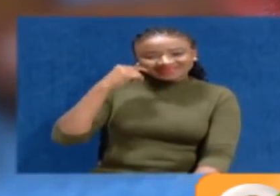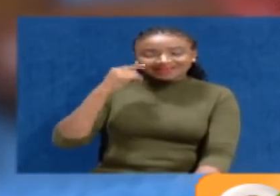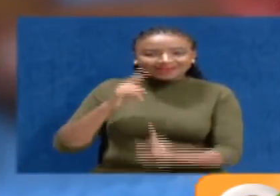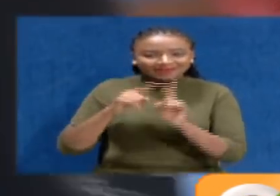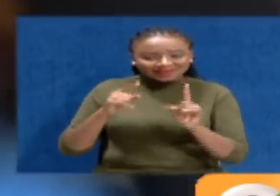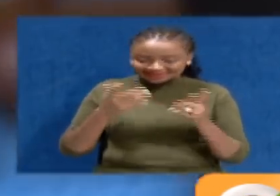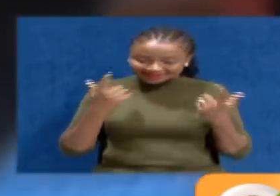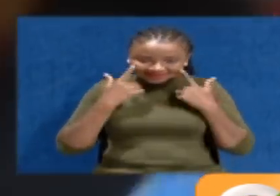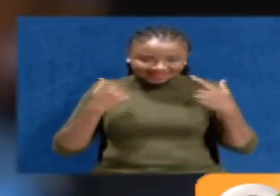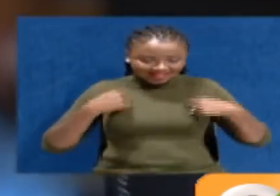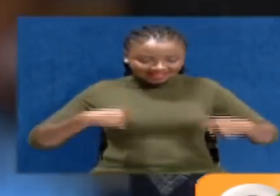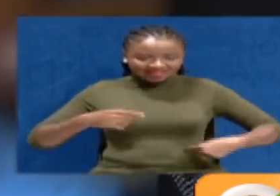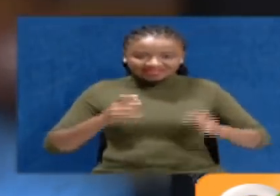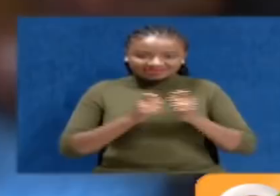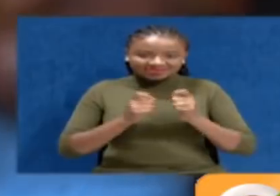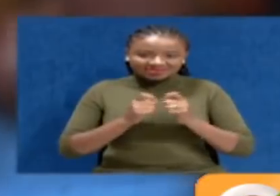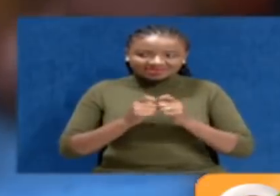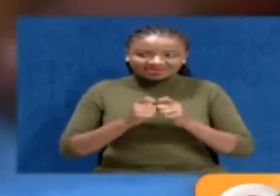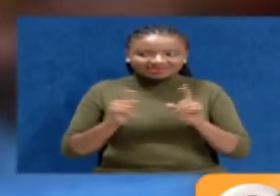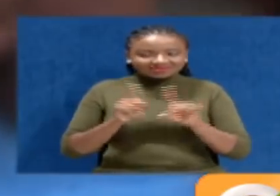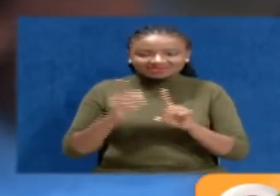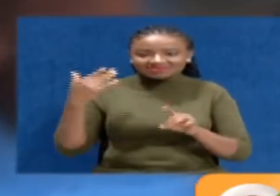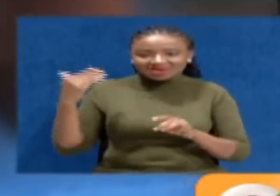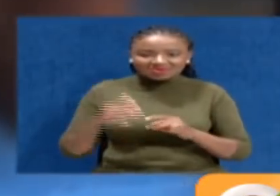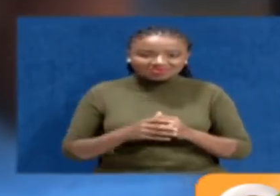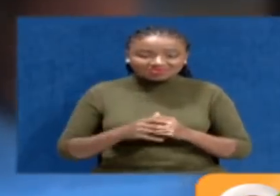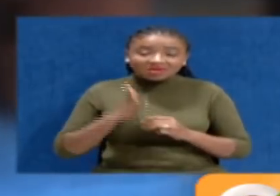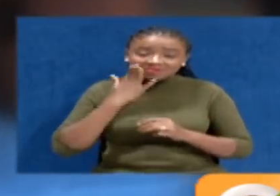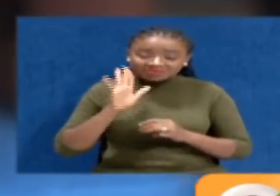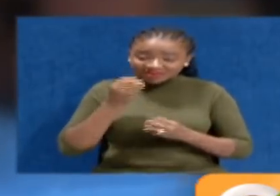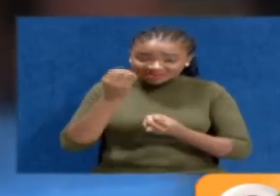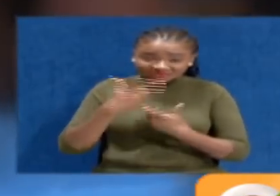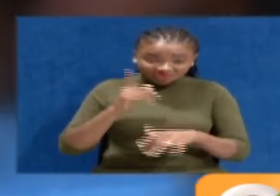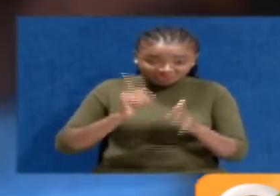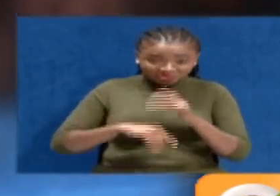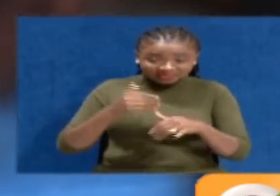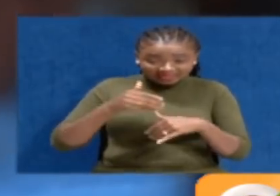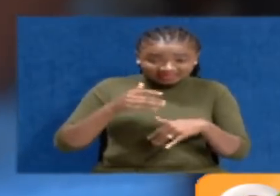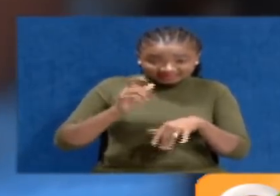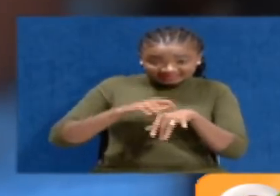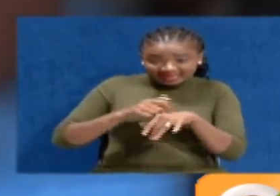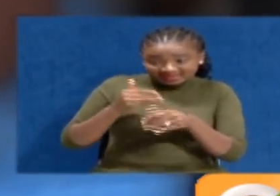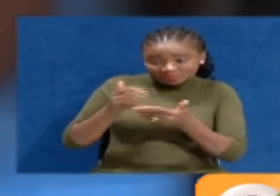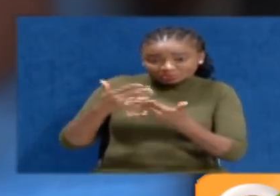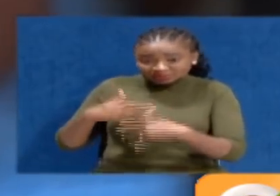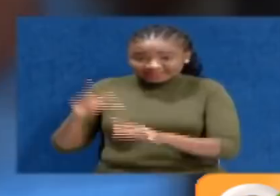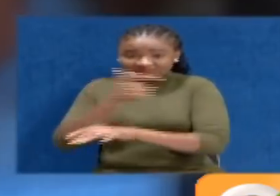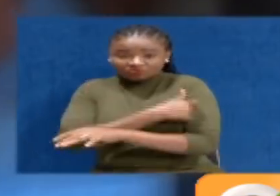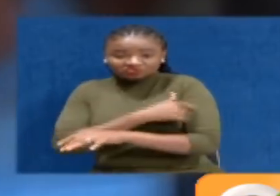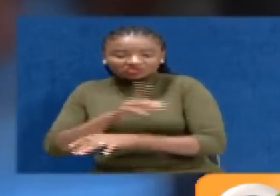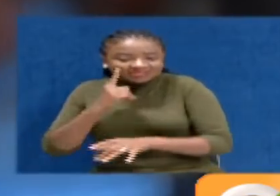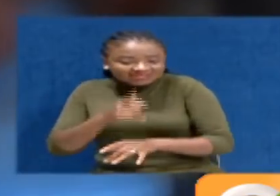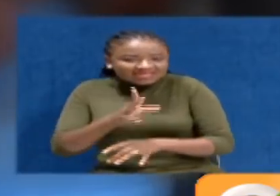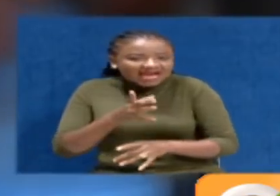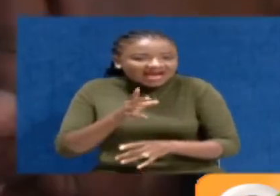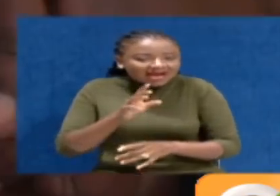his wounds are no better than they were the last time. His mother, Jacqueline, tells me that before leaving the hospital, the wounds had started to